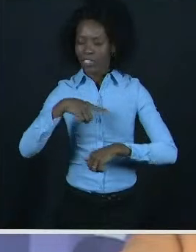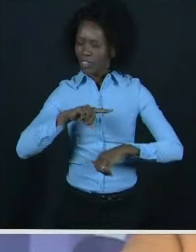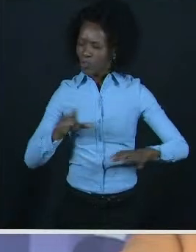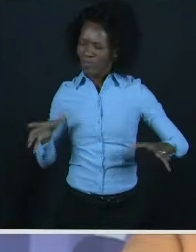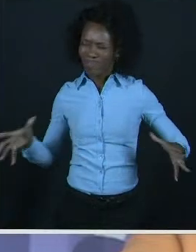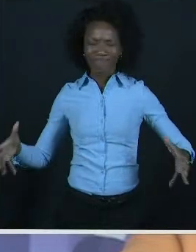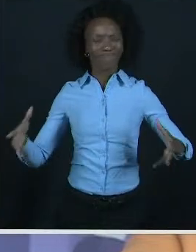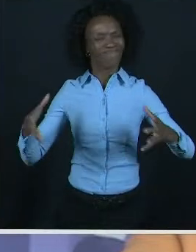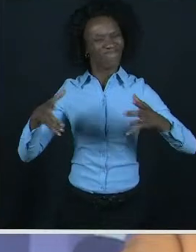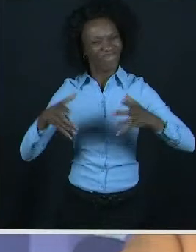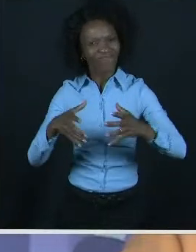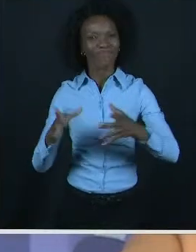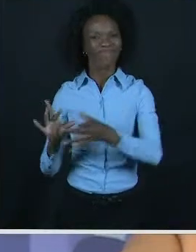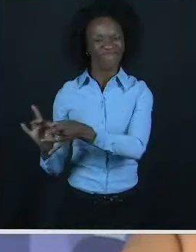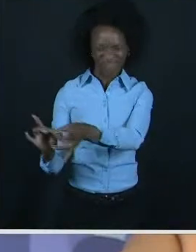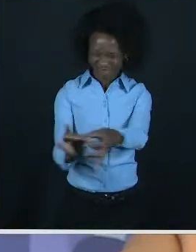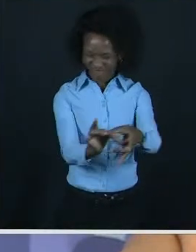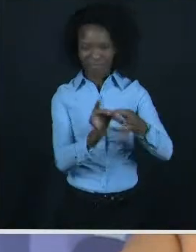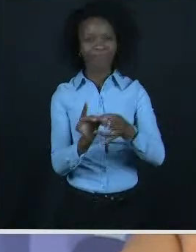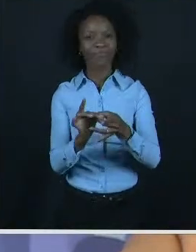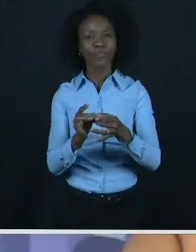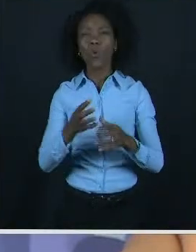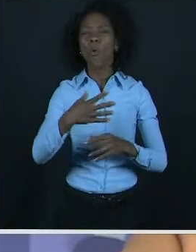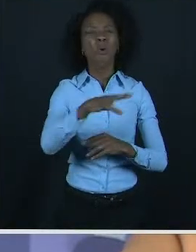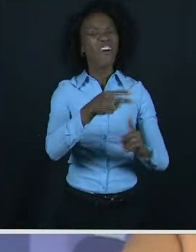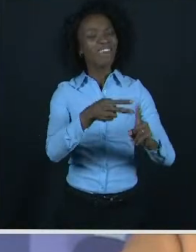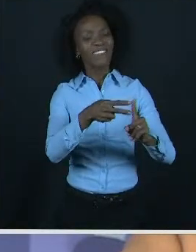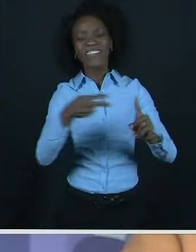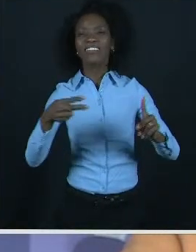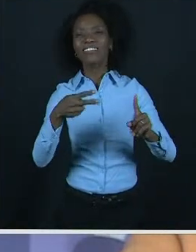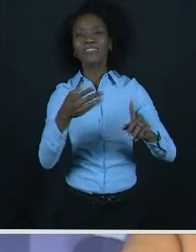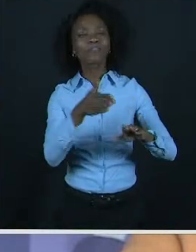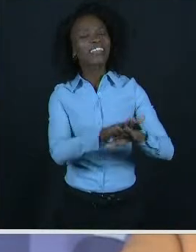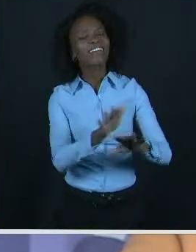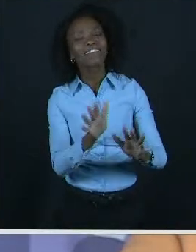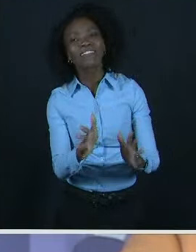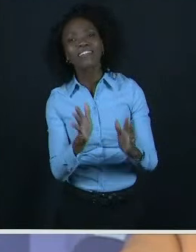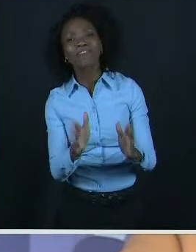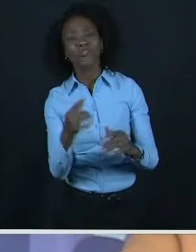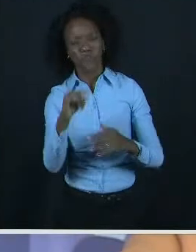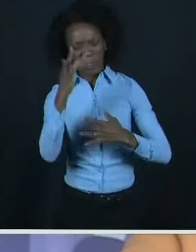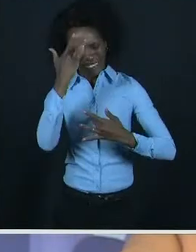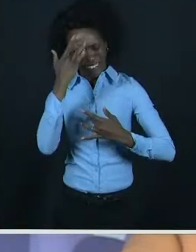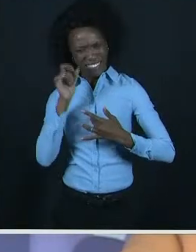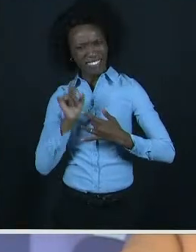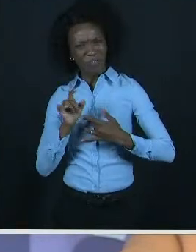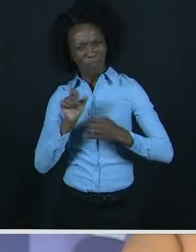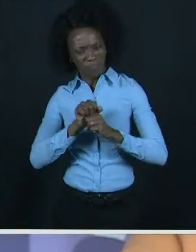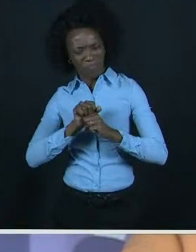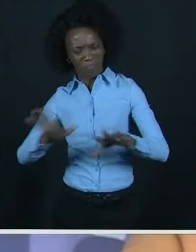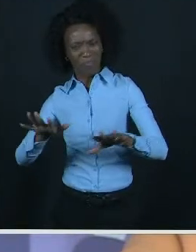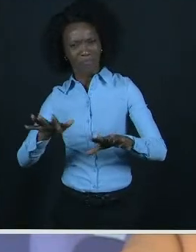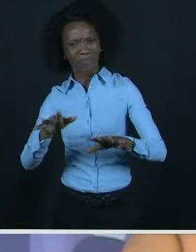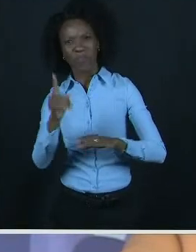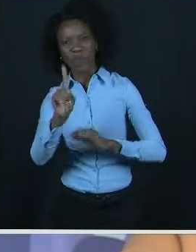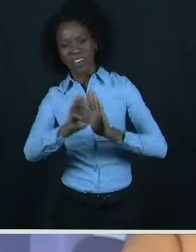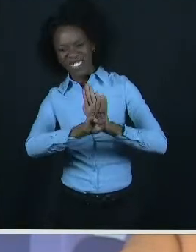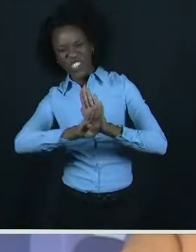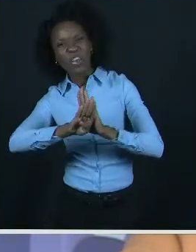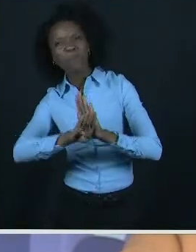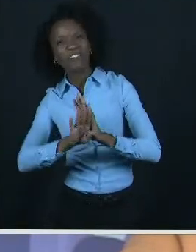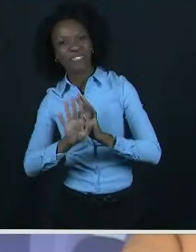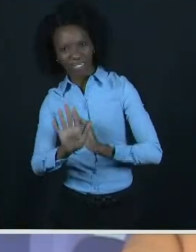to all who have been victims also of the scourge of